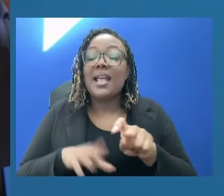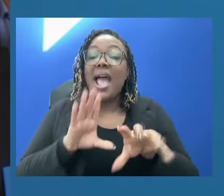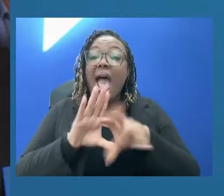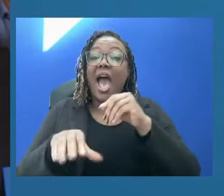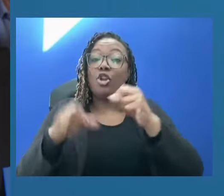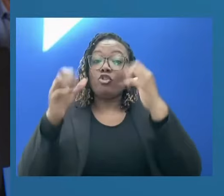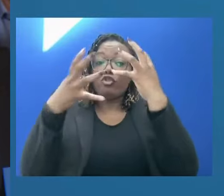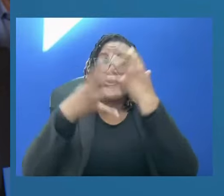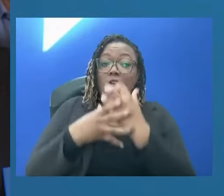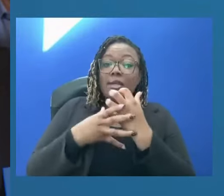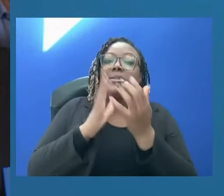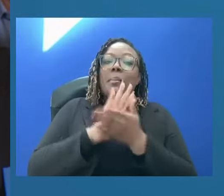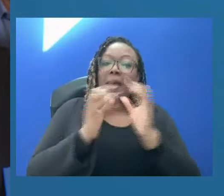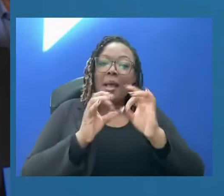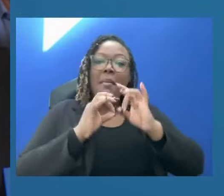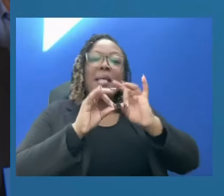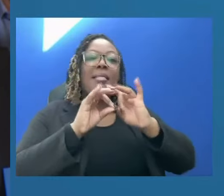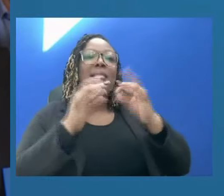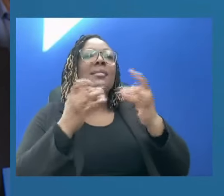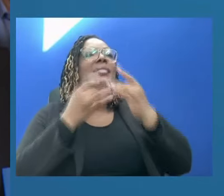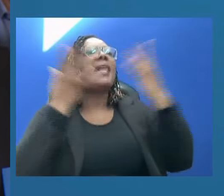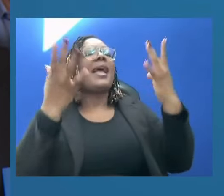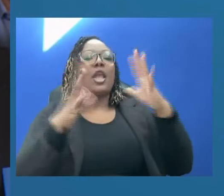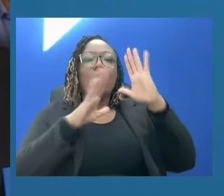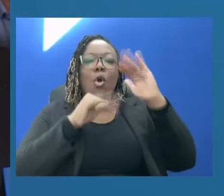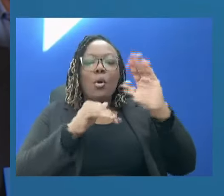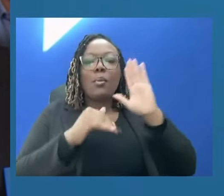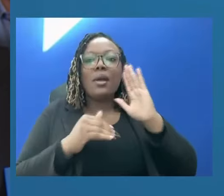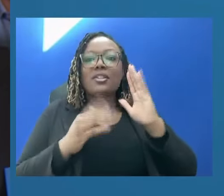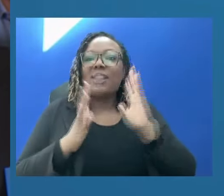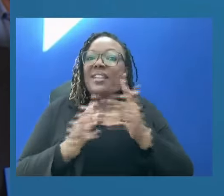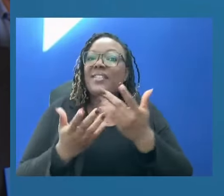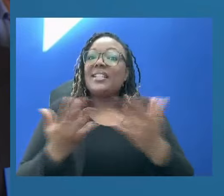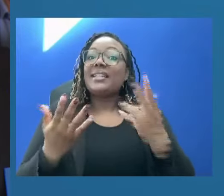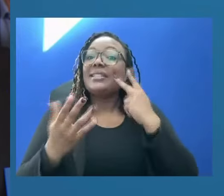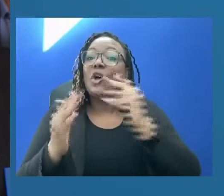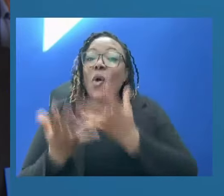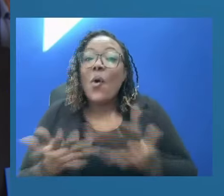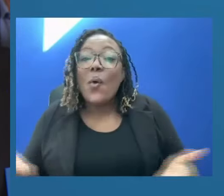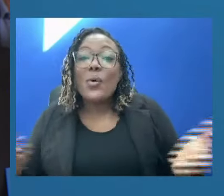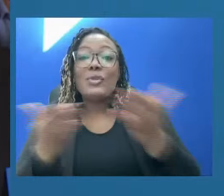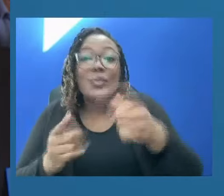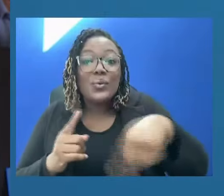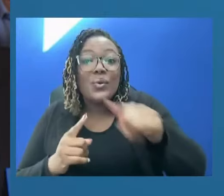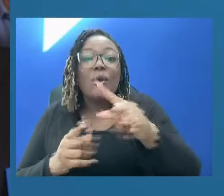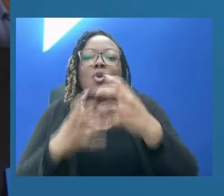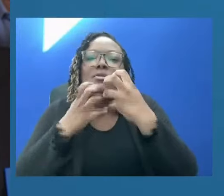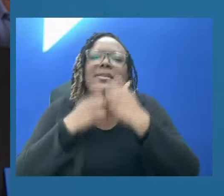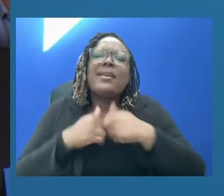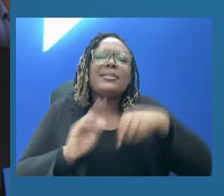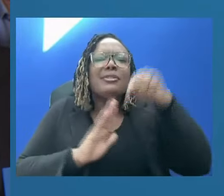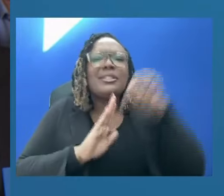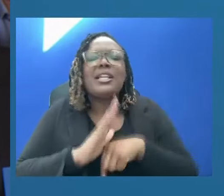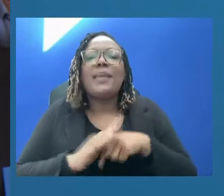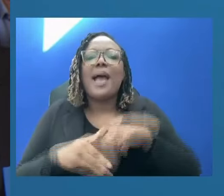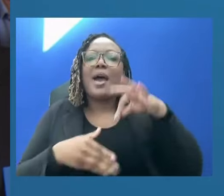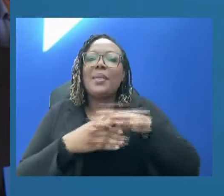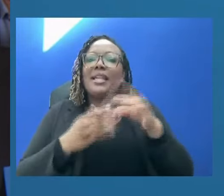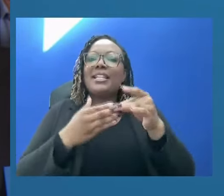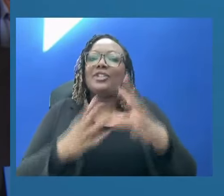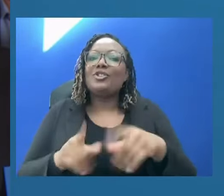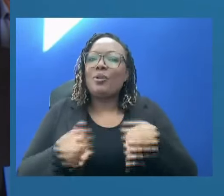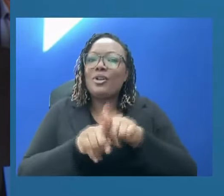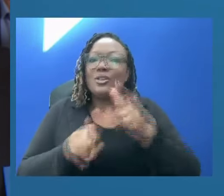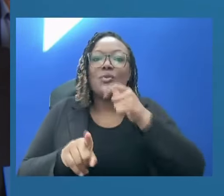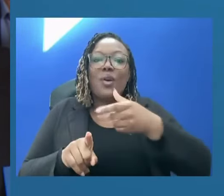come light and hope. And that's what I'm going to leave here today, seeing all of you as people who care so deeply, our elected leaders, but also those who are on